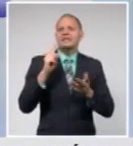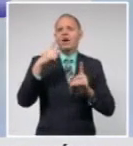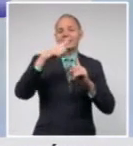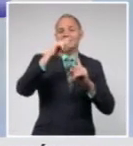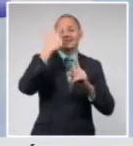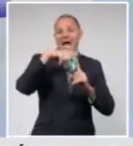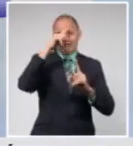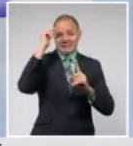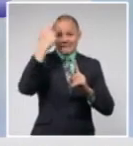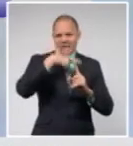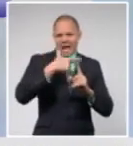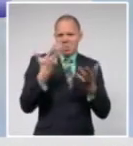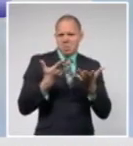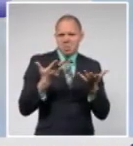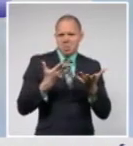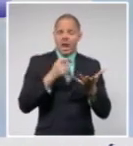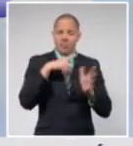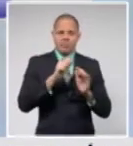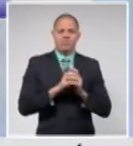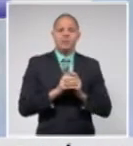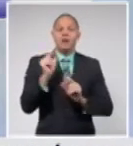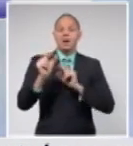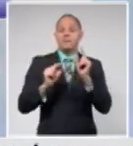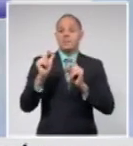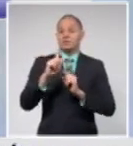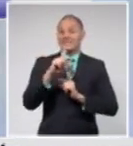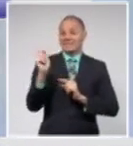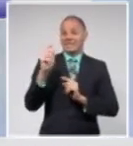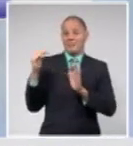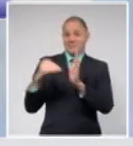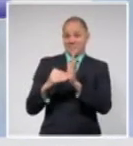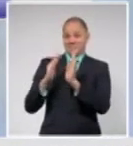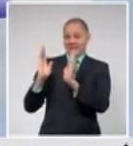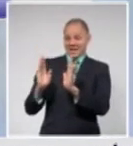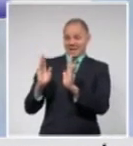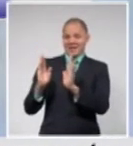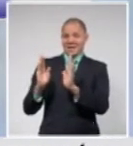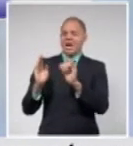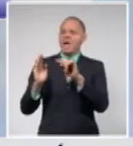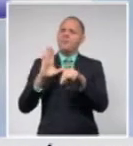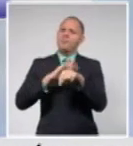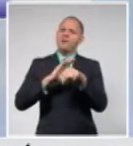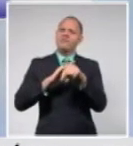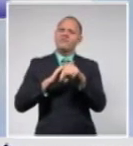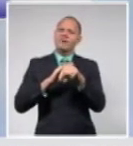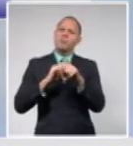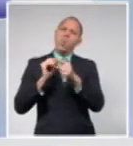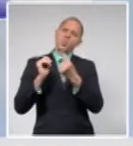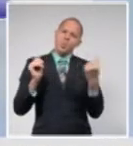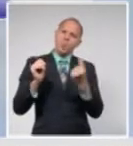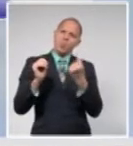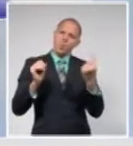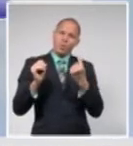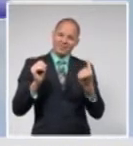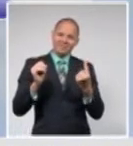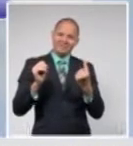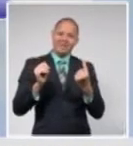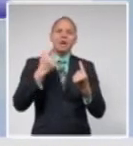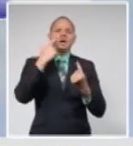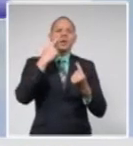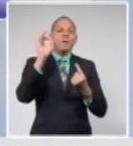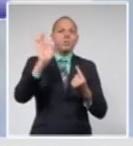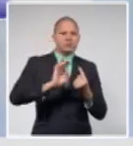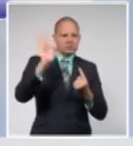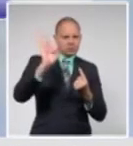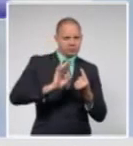14.37, Matanzas with 6.11, both of them higher than the previous day. Pinar del